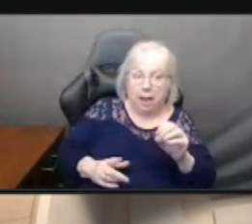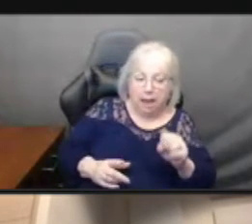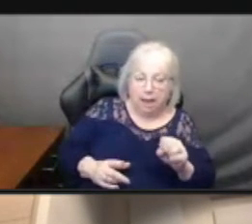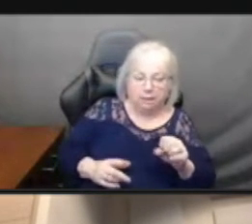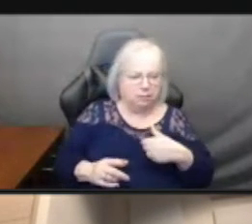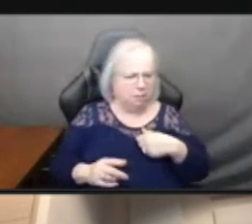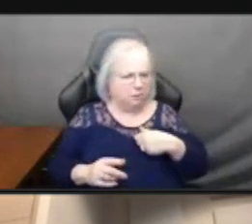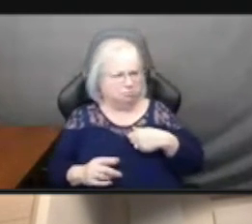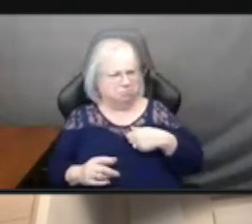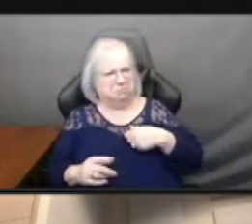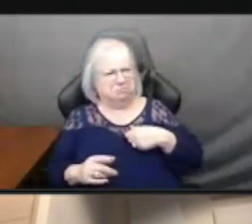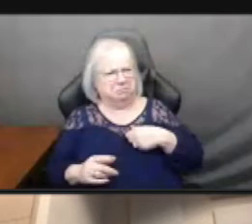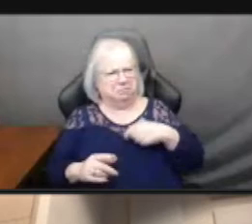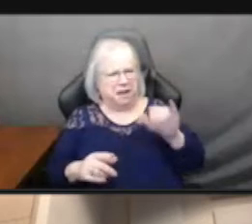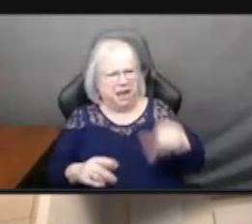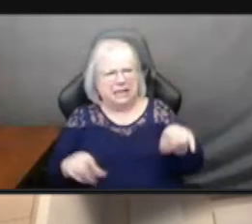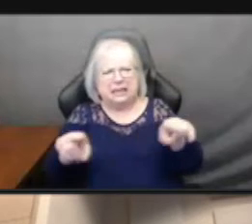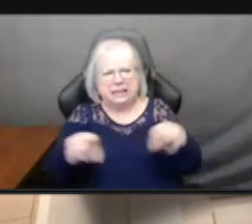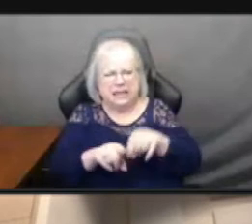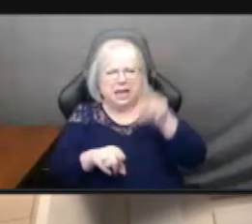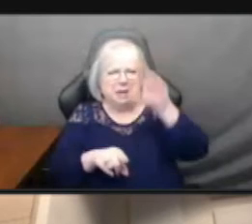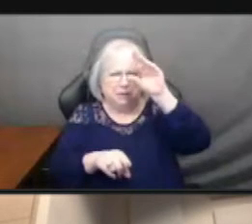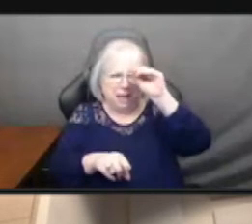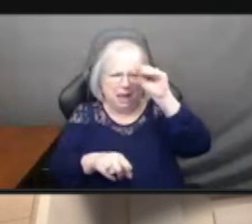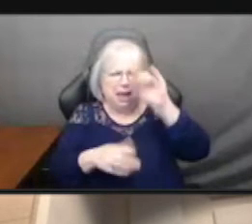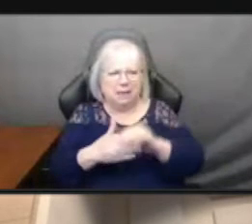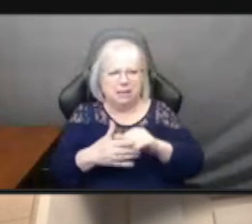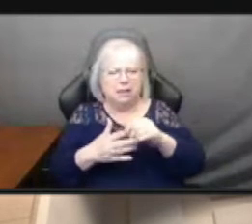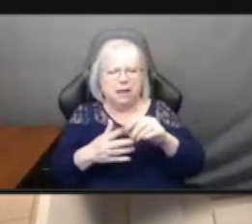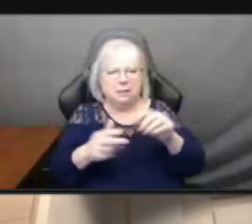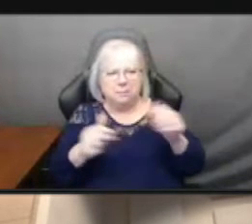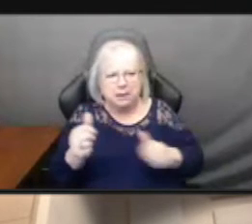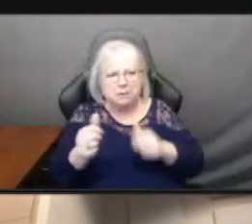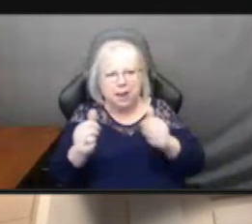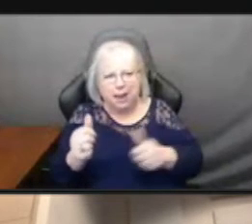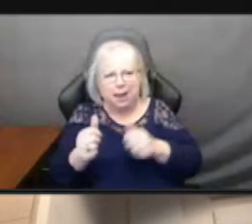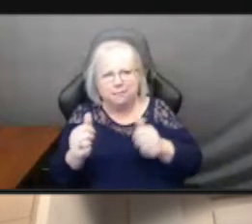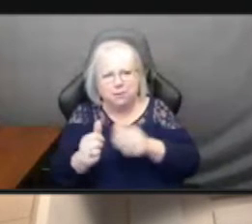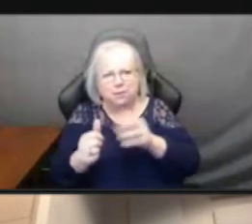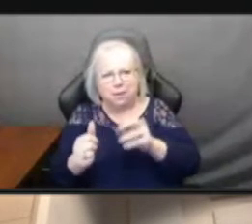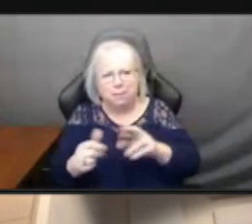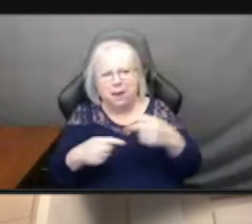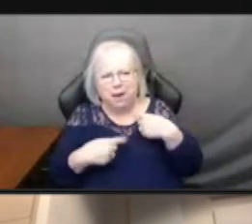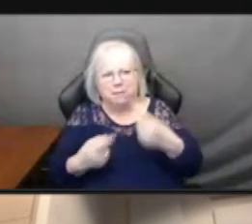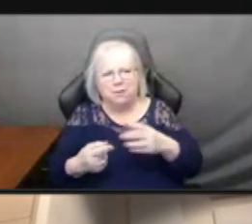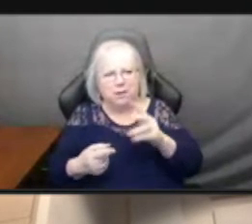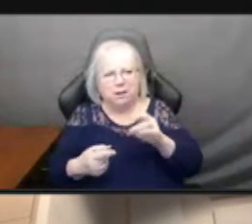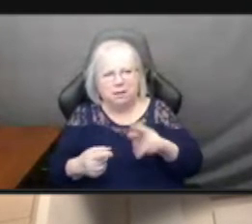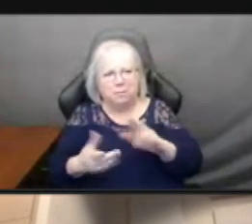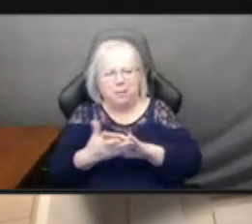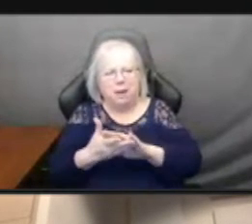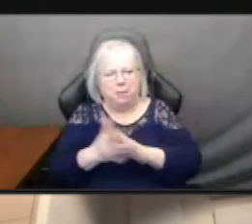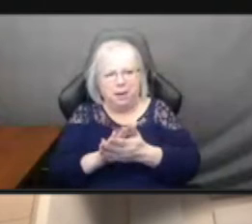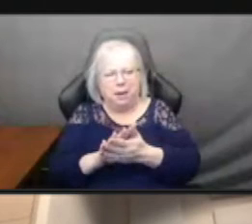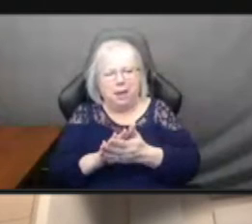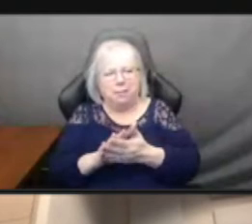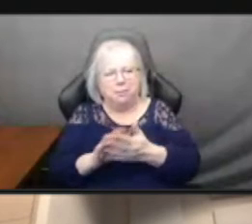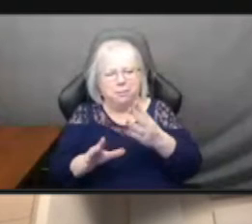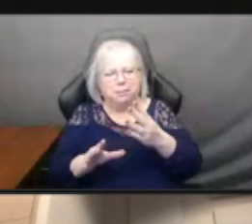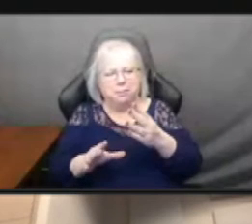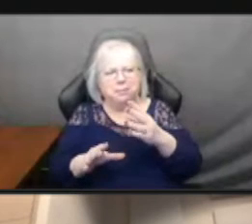I was like, this the same guy been after the mayor since he got in office. What is